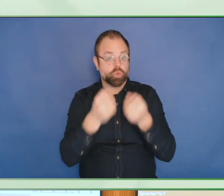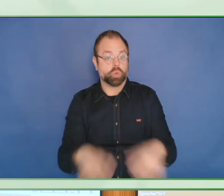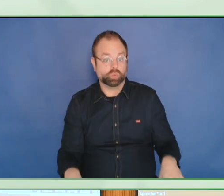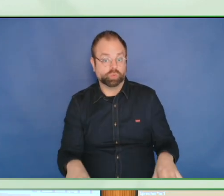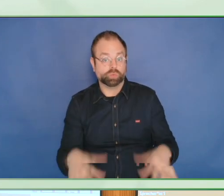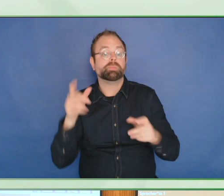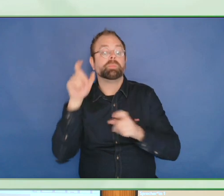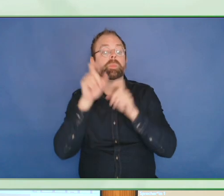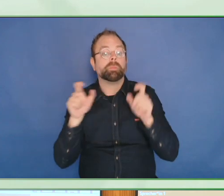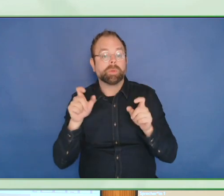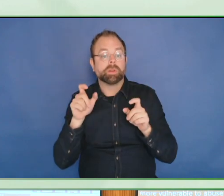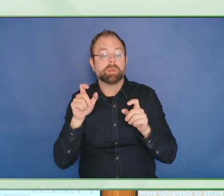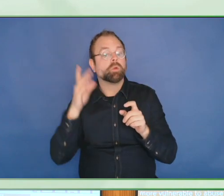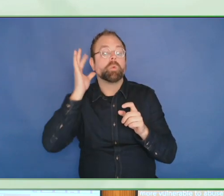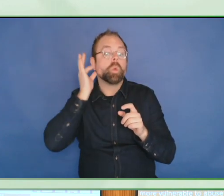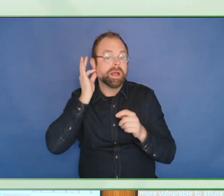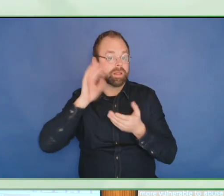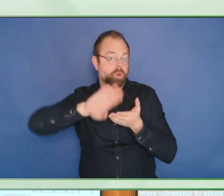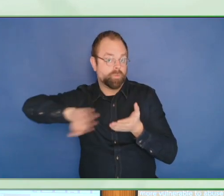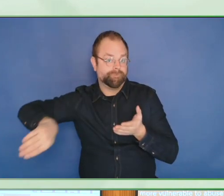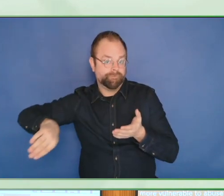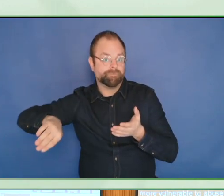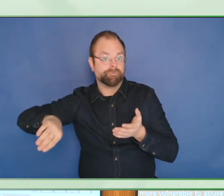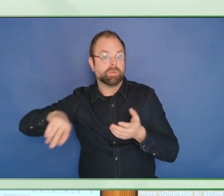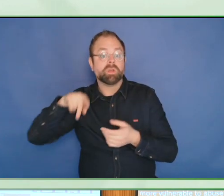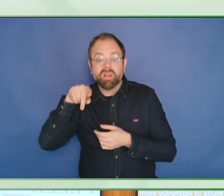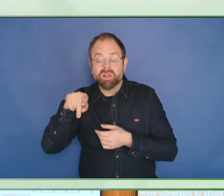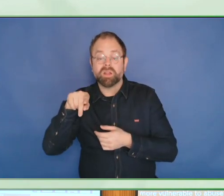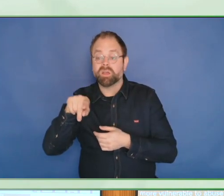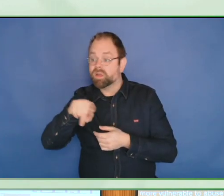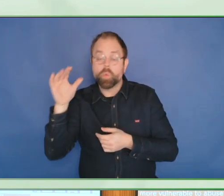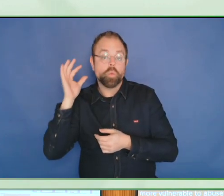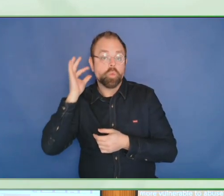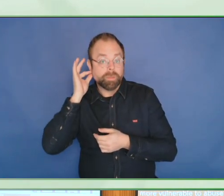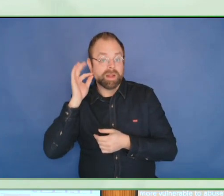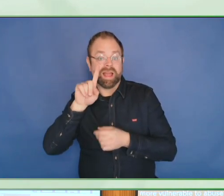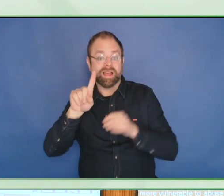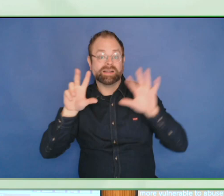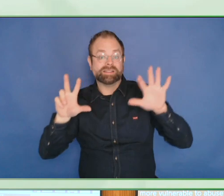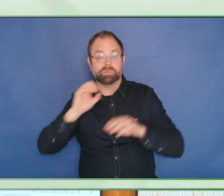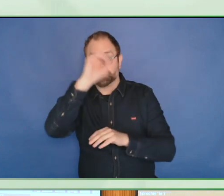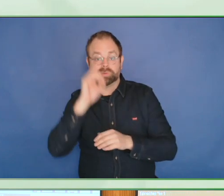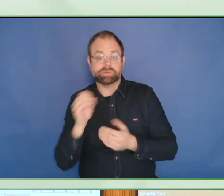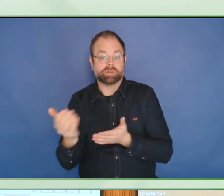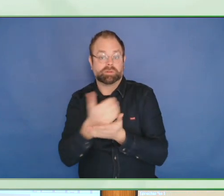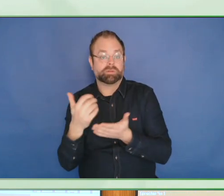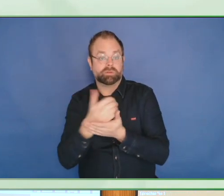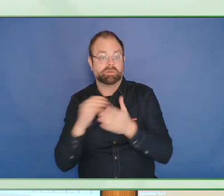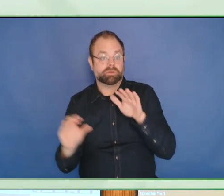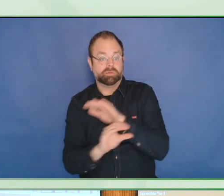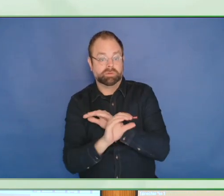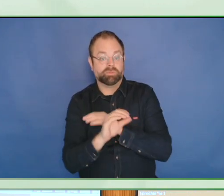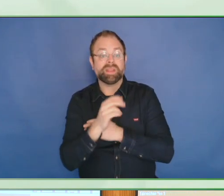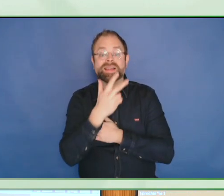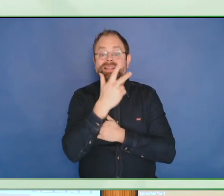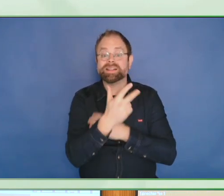to address these issues, we are thinking of this in a 3-level approach. One is advocacy,